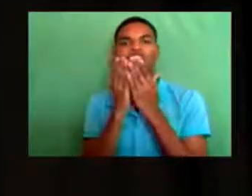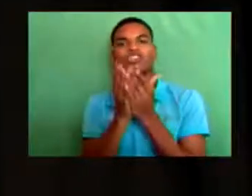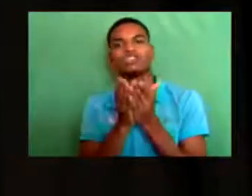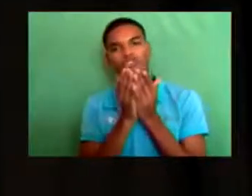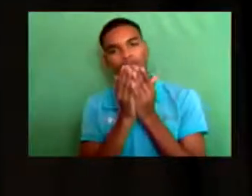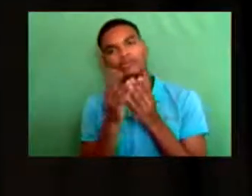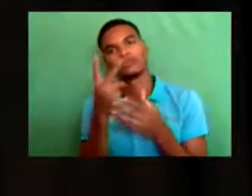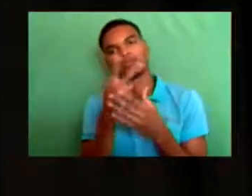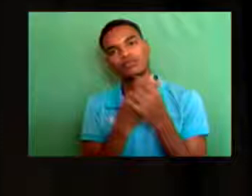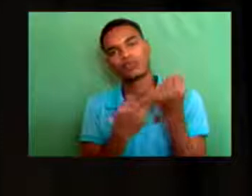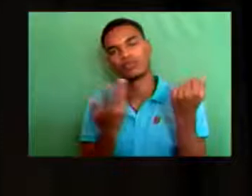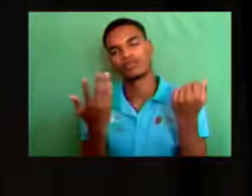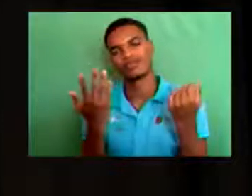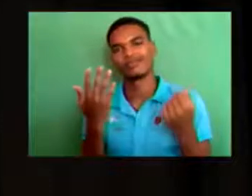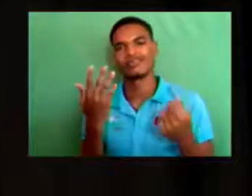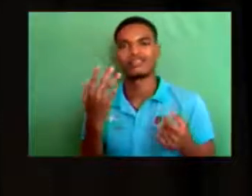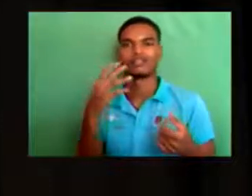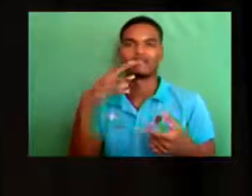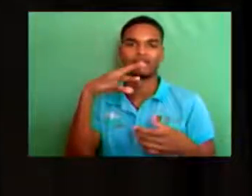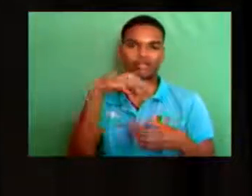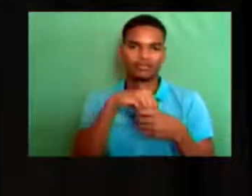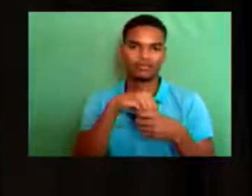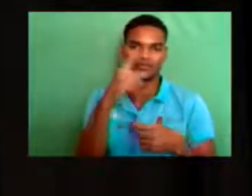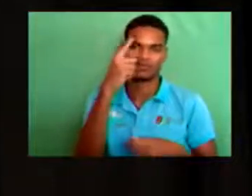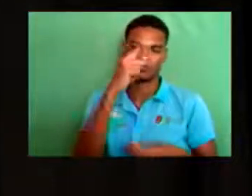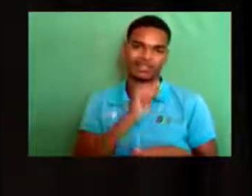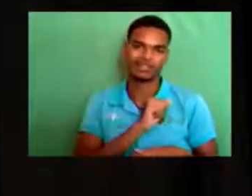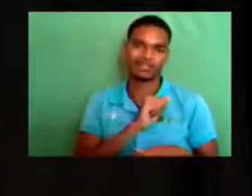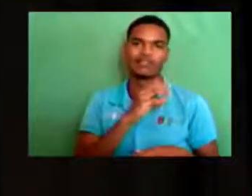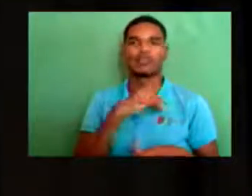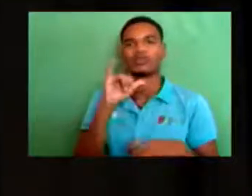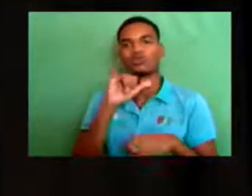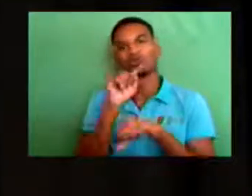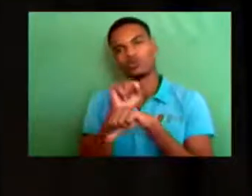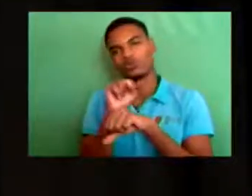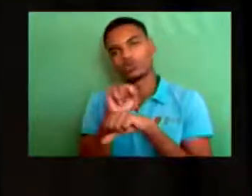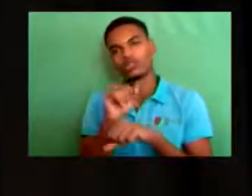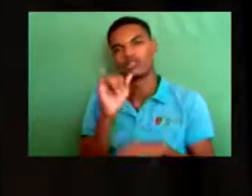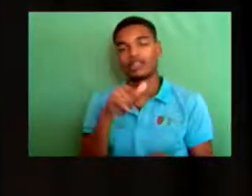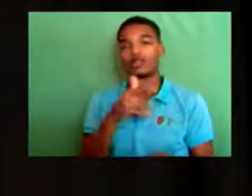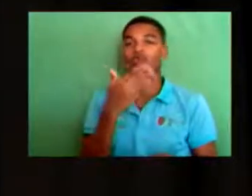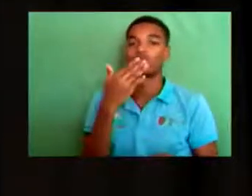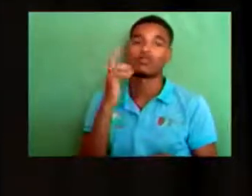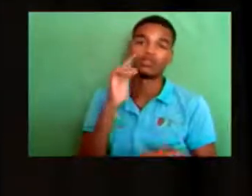commercial and individual. So that may be a consideration as well for Jamaica, whether on